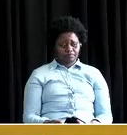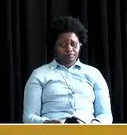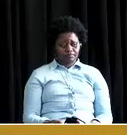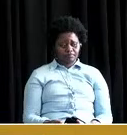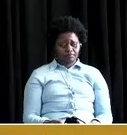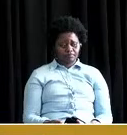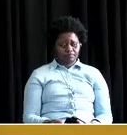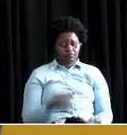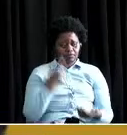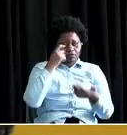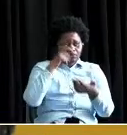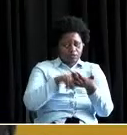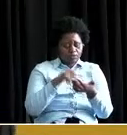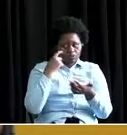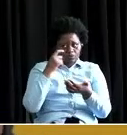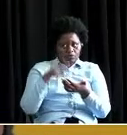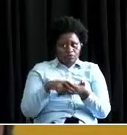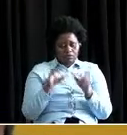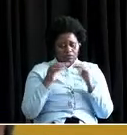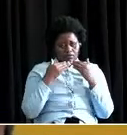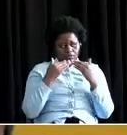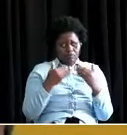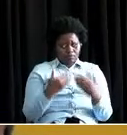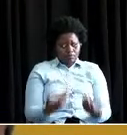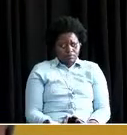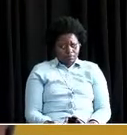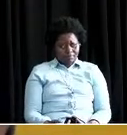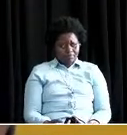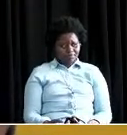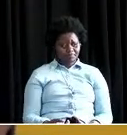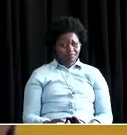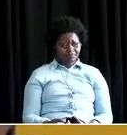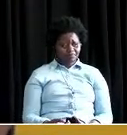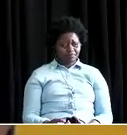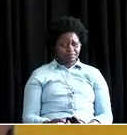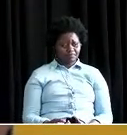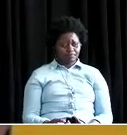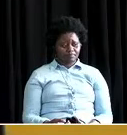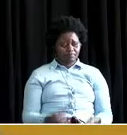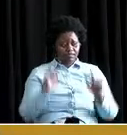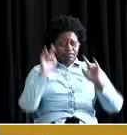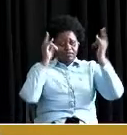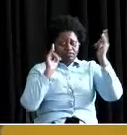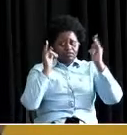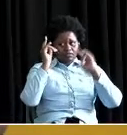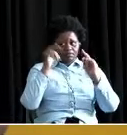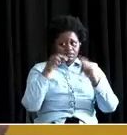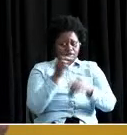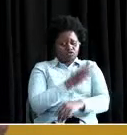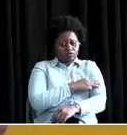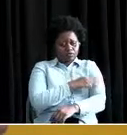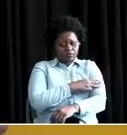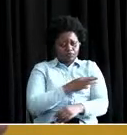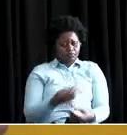Noted. Noted. Yeah, thank you very much, City Manager. The next report.